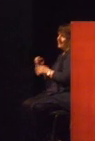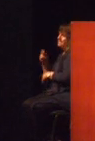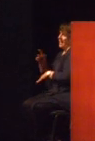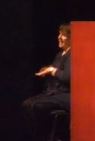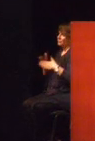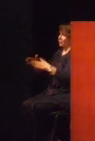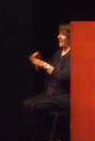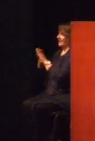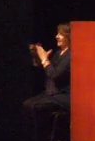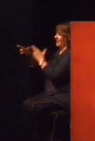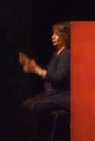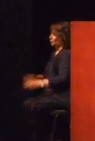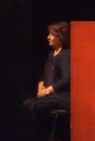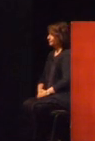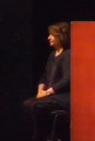in the classroom.